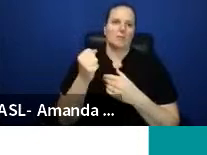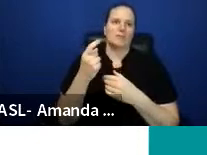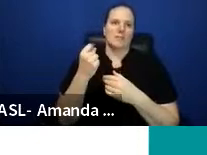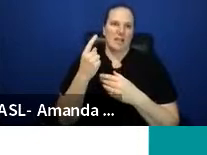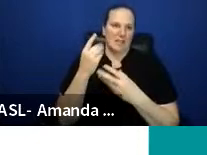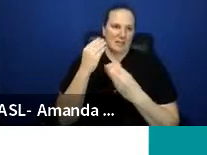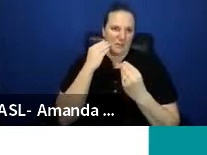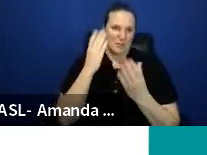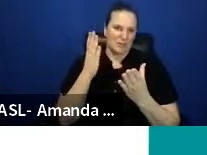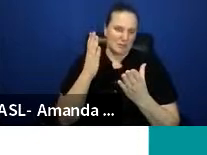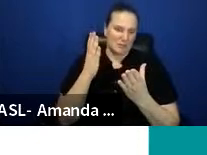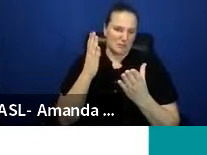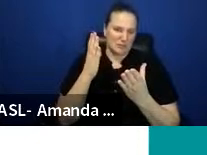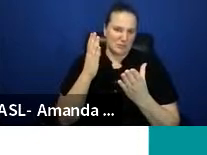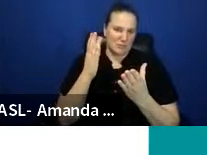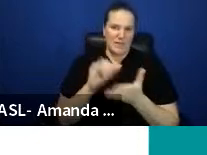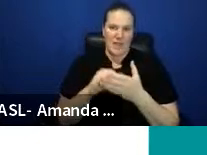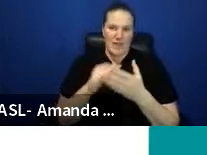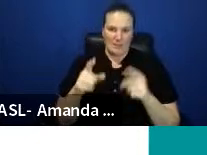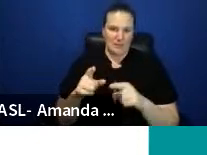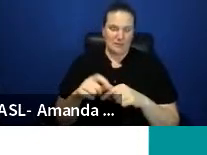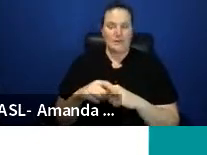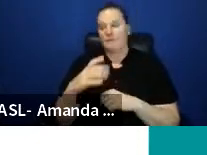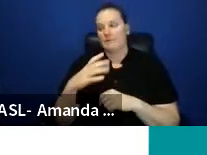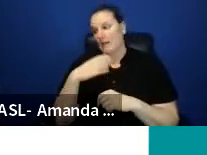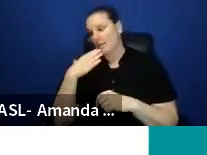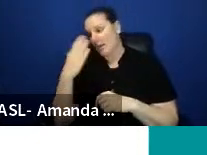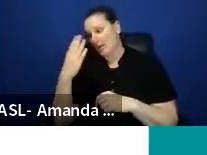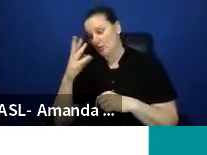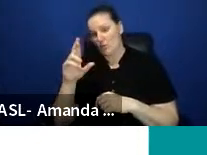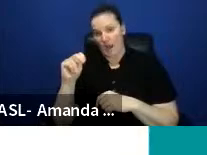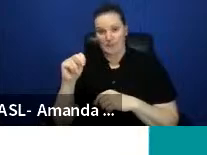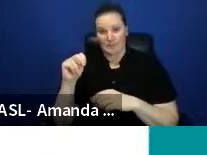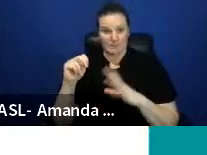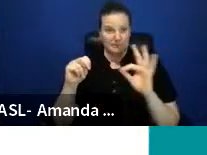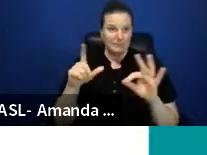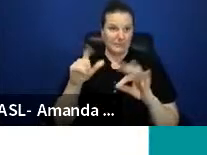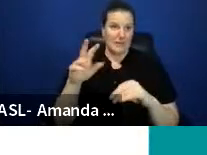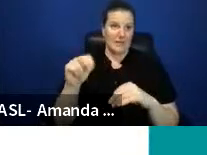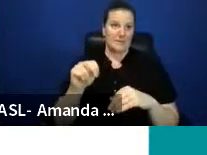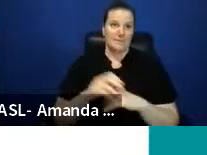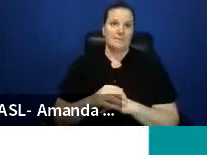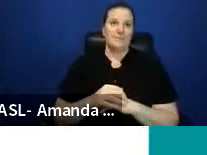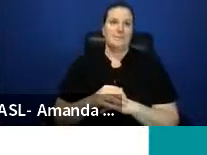information when you're providing comments. All right. Thank you so much, Ryan. Yep. Lynn.